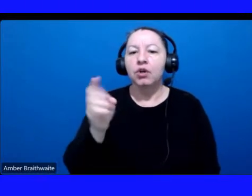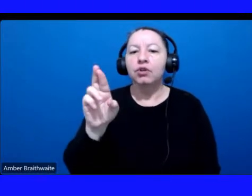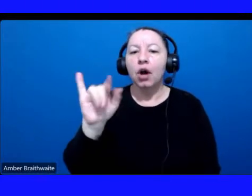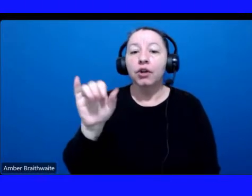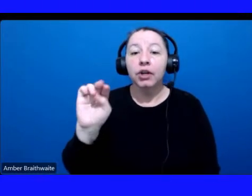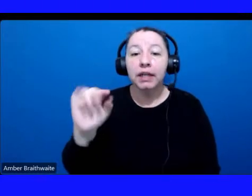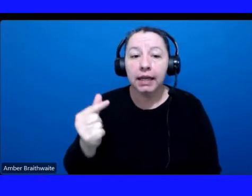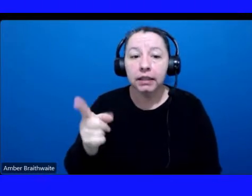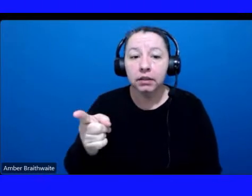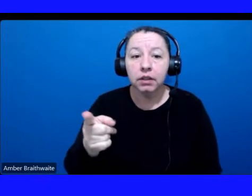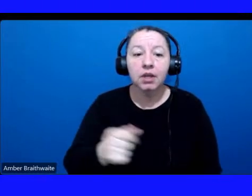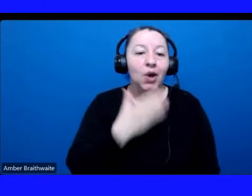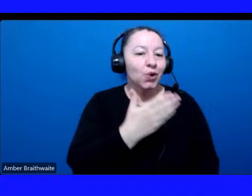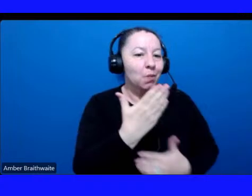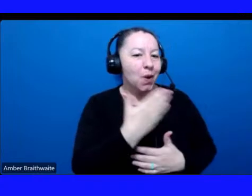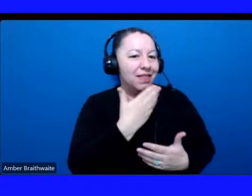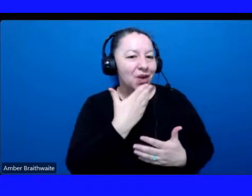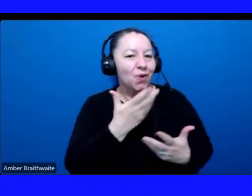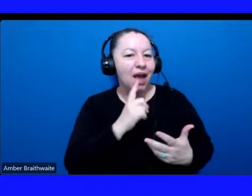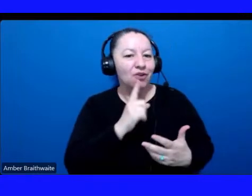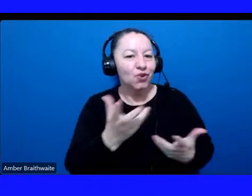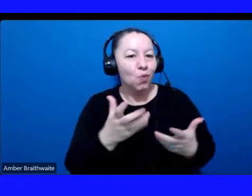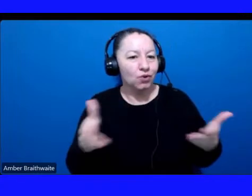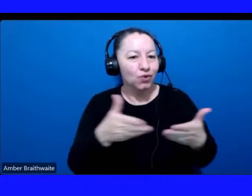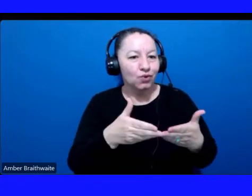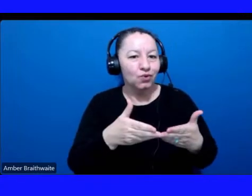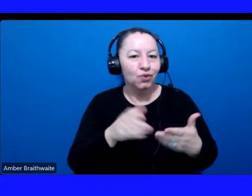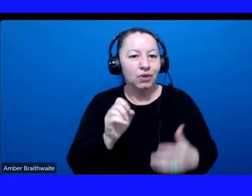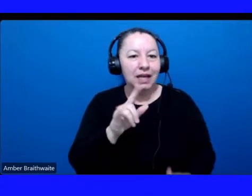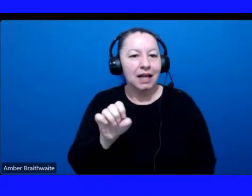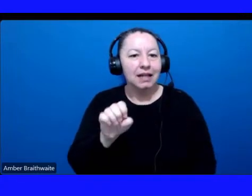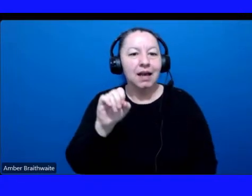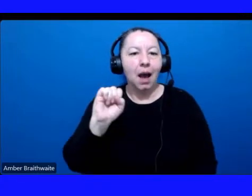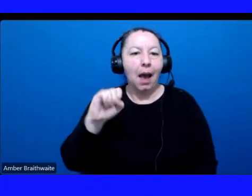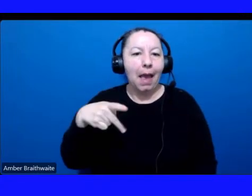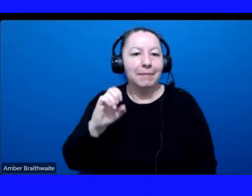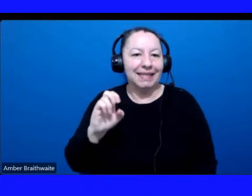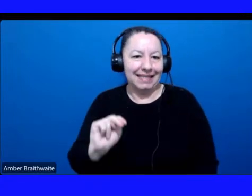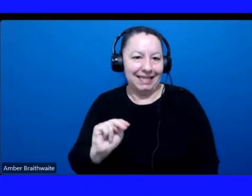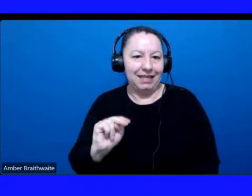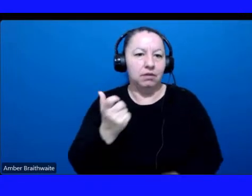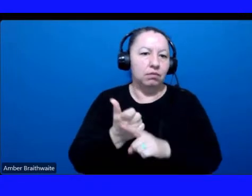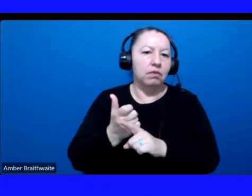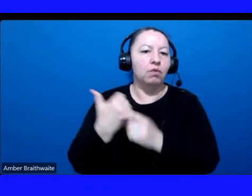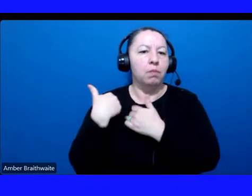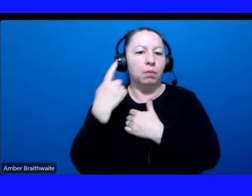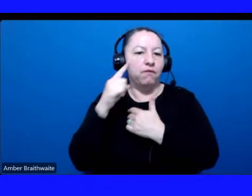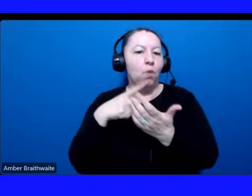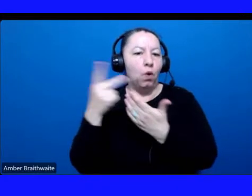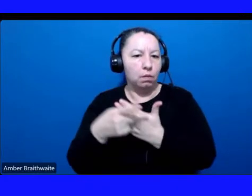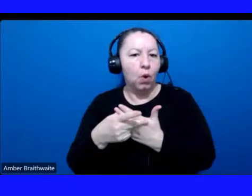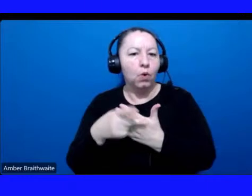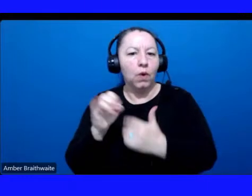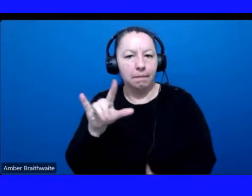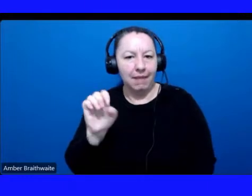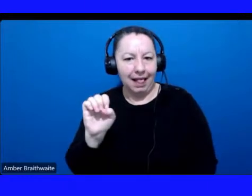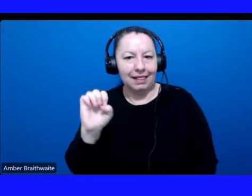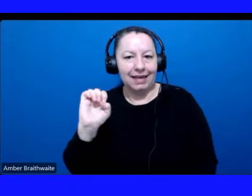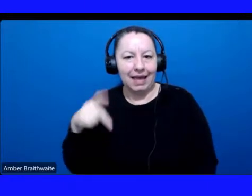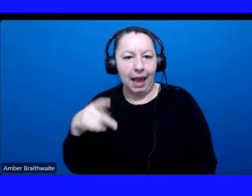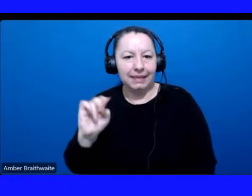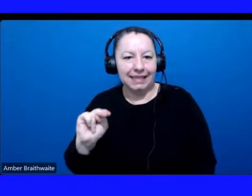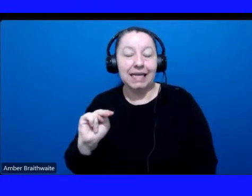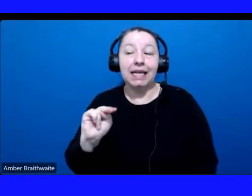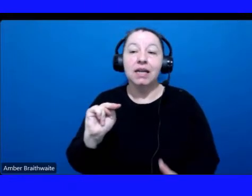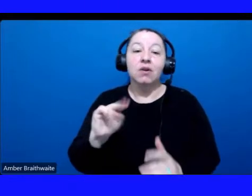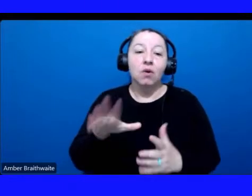as Cran. Cran services provide reentry services for individuals who've been incarcerated in the New York City jail system, with a particular emphasis